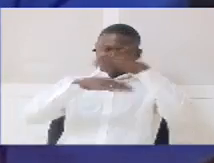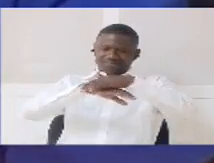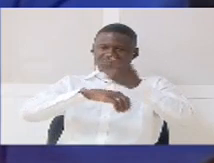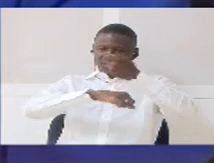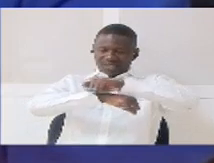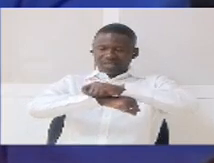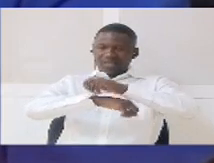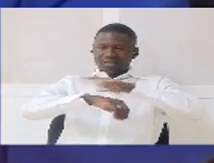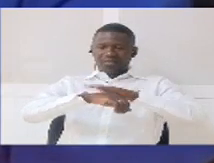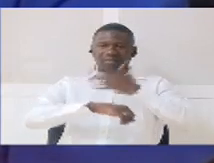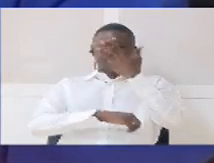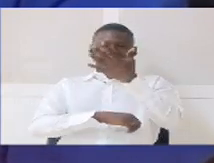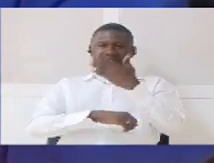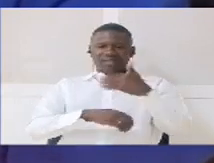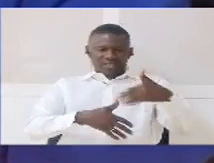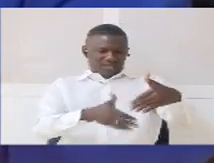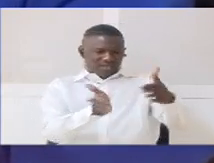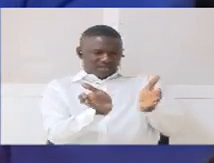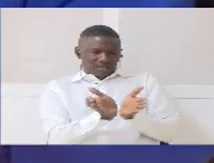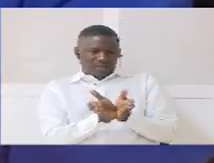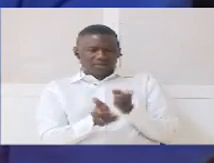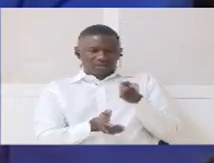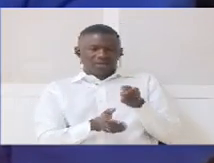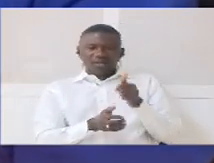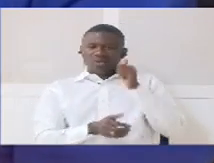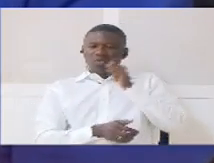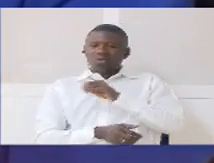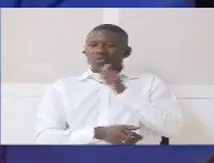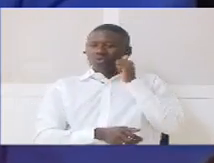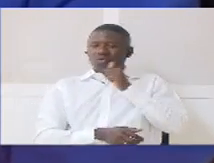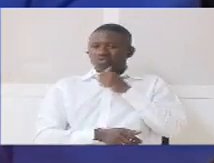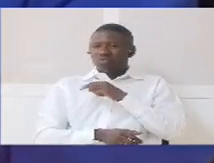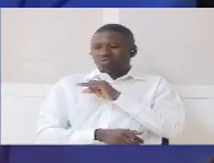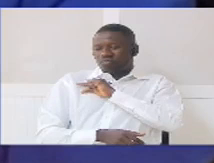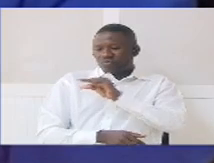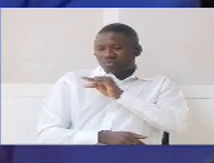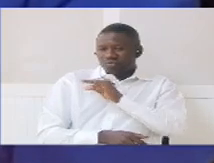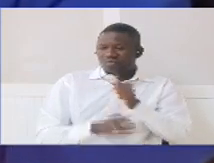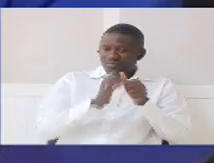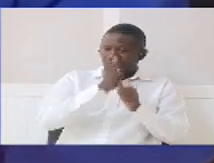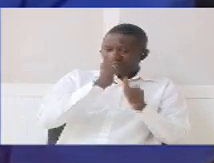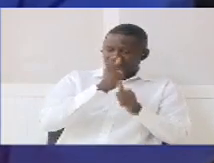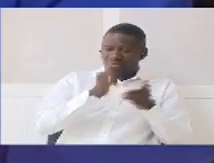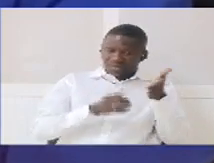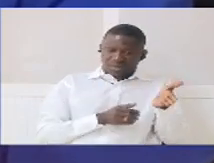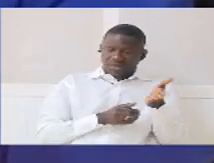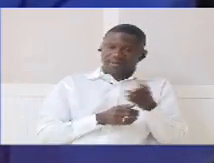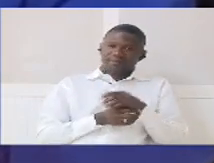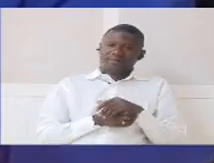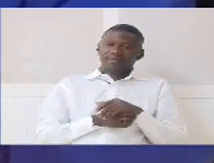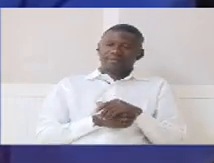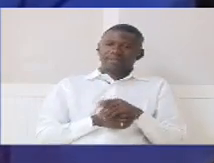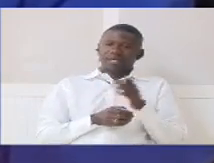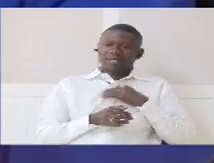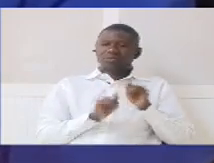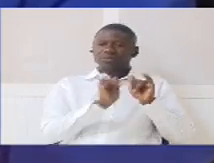nature comes, that's where they will have to urinate and also defecate. And they